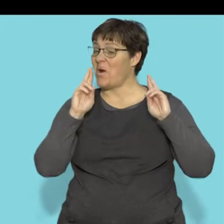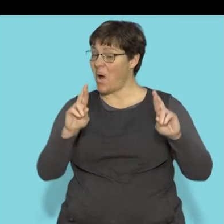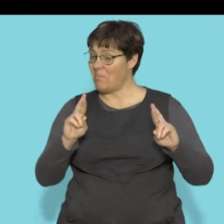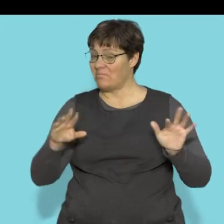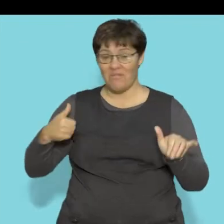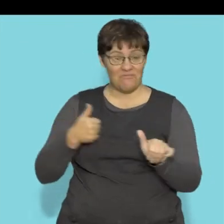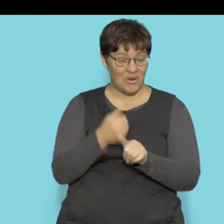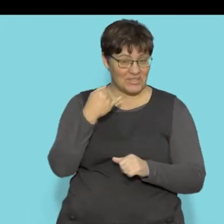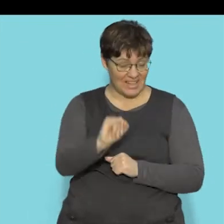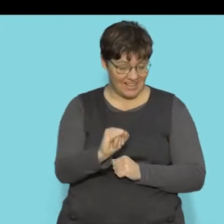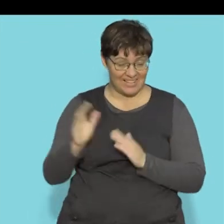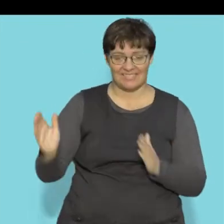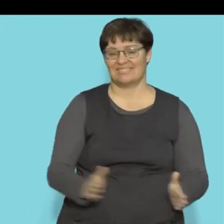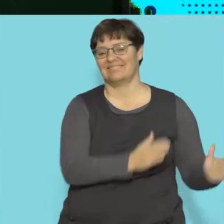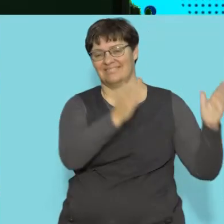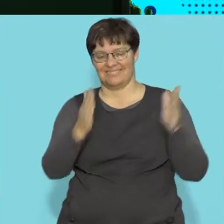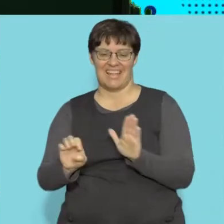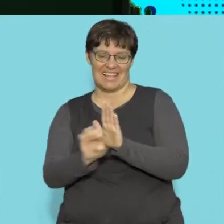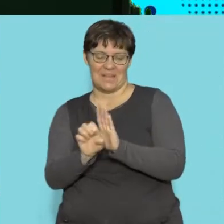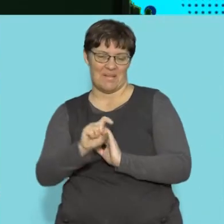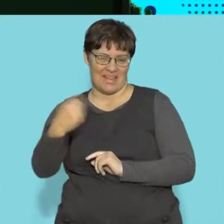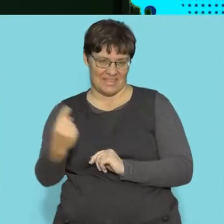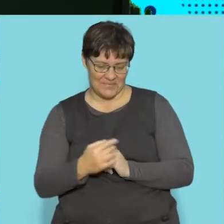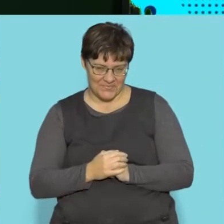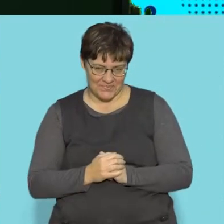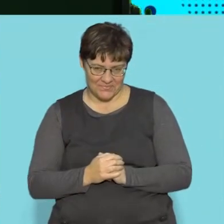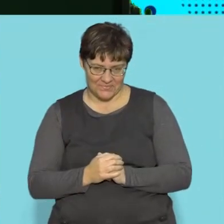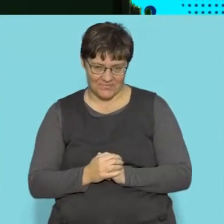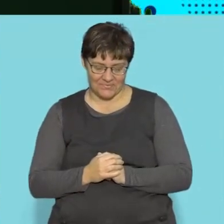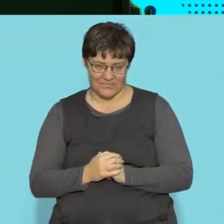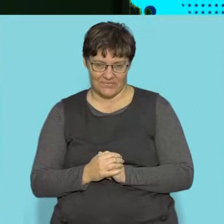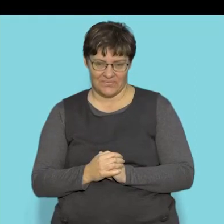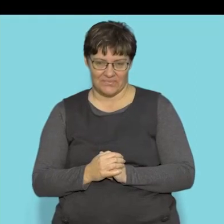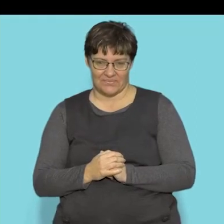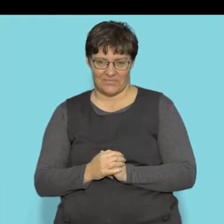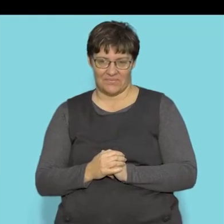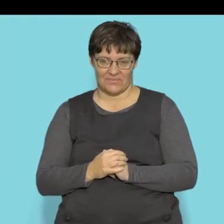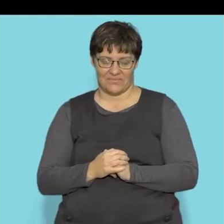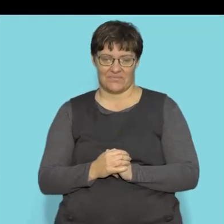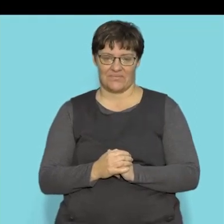Great, everyone. I hope that you're still with me. We're going to go on to another example.